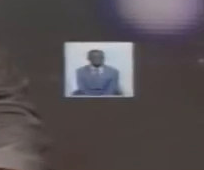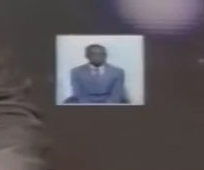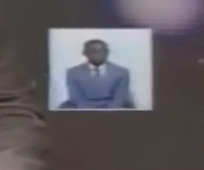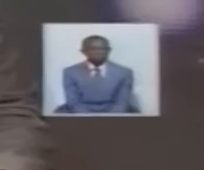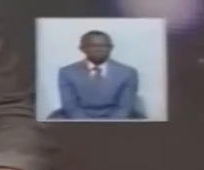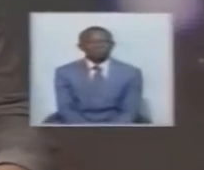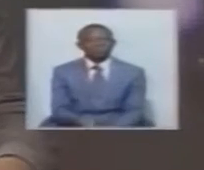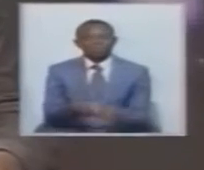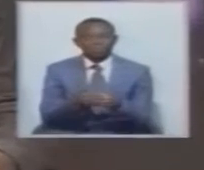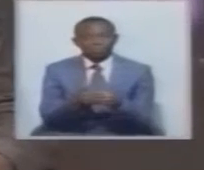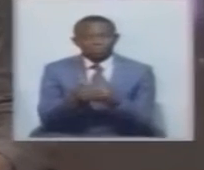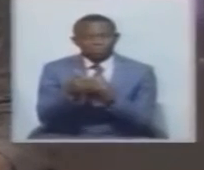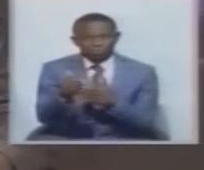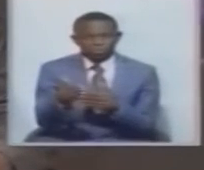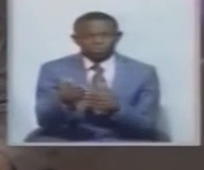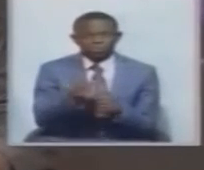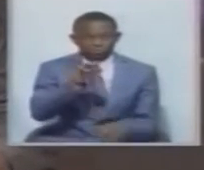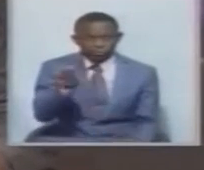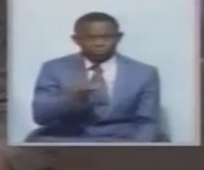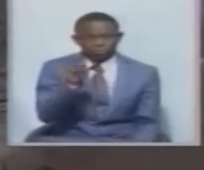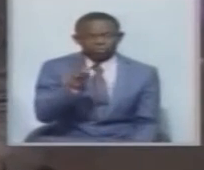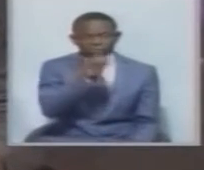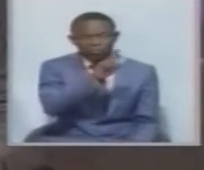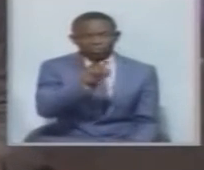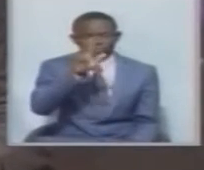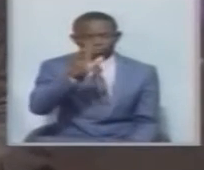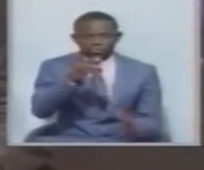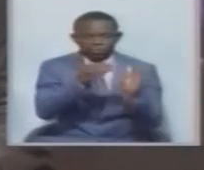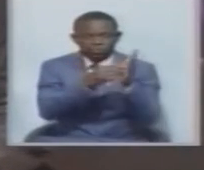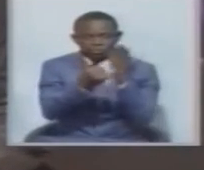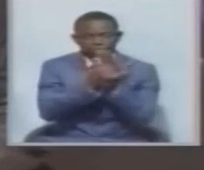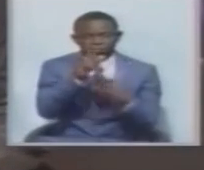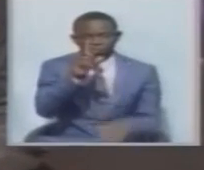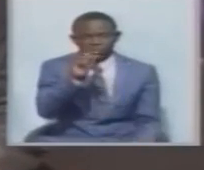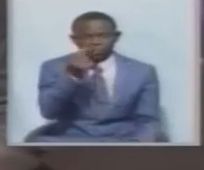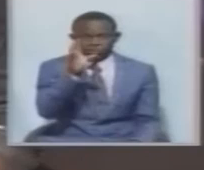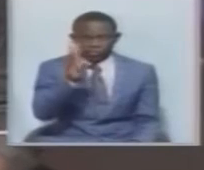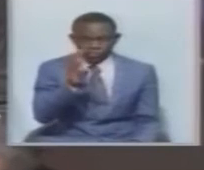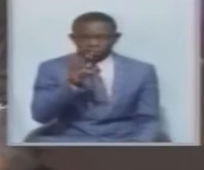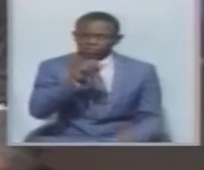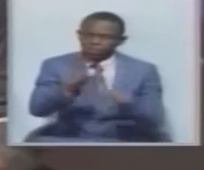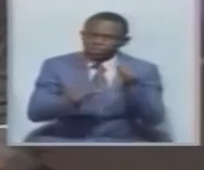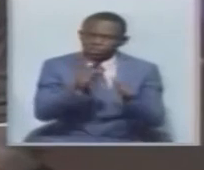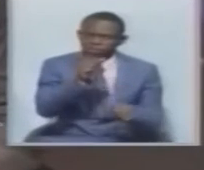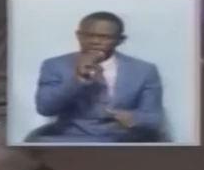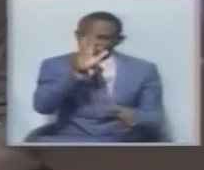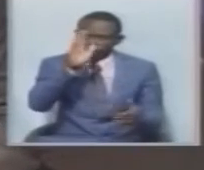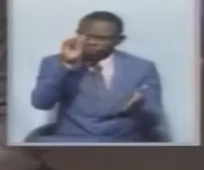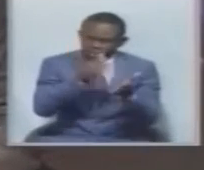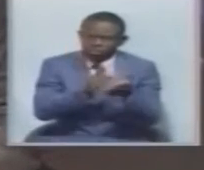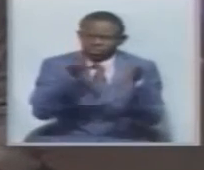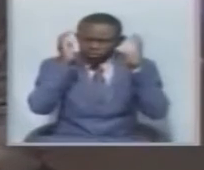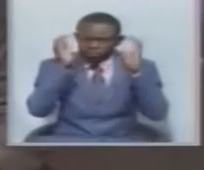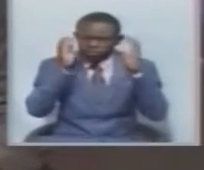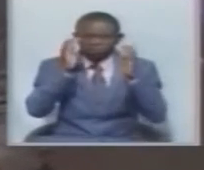Monday, 23rd May 2016, close to 5,000 delegates gathered at the Mlungushu International Conference Center in Lusaka for the